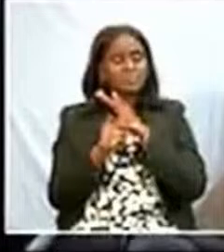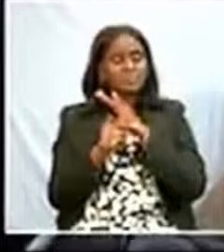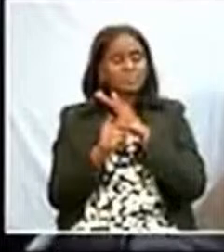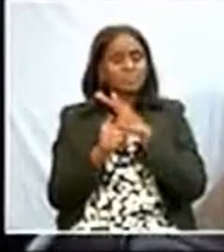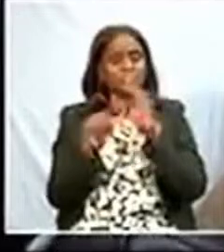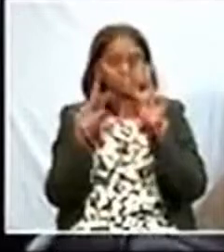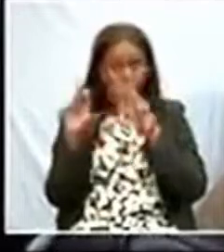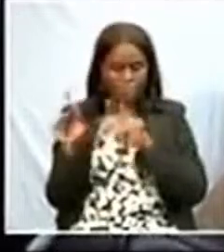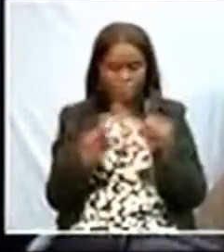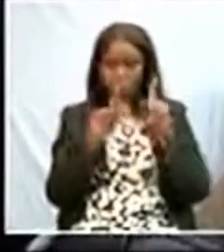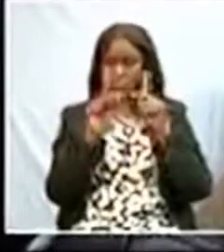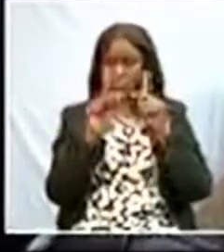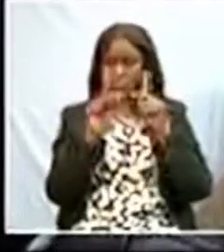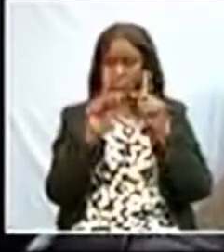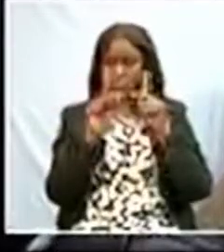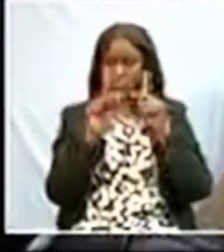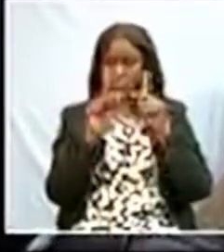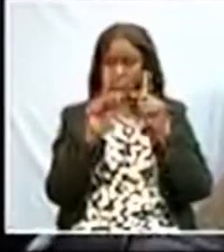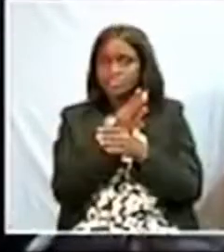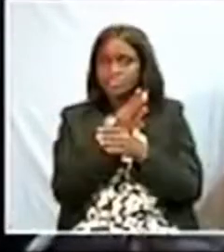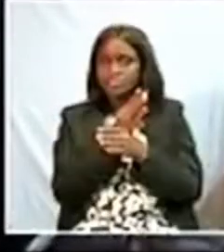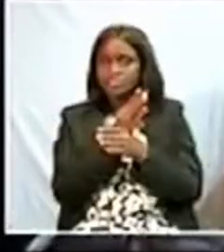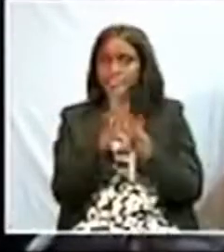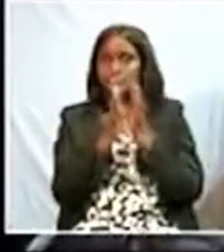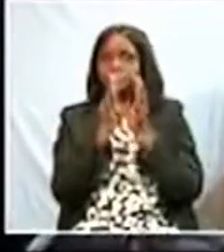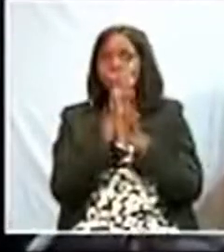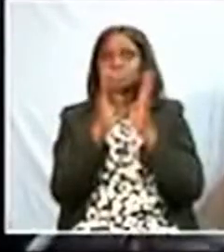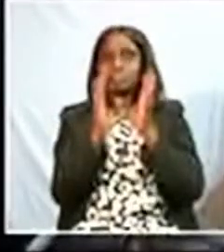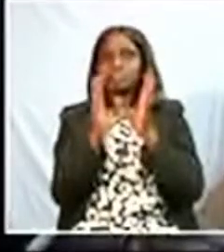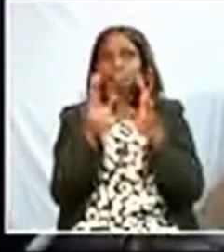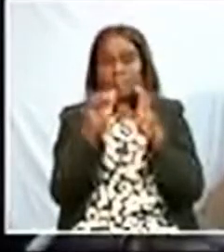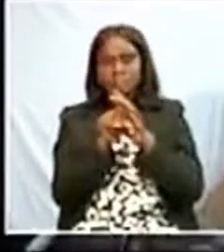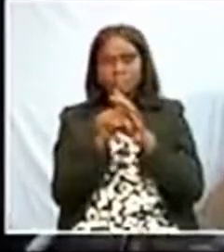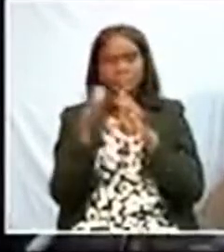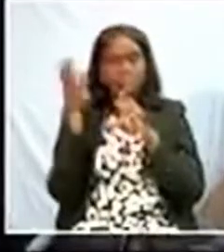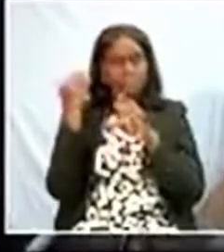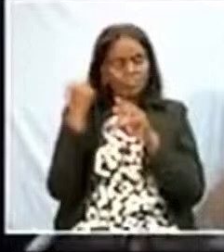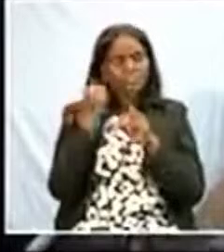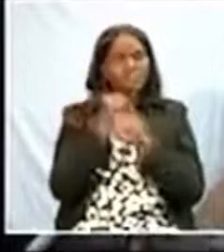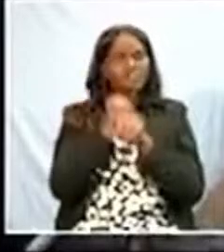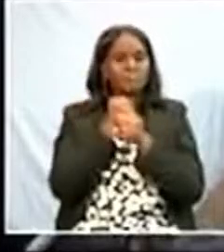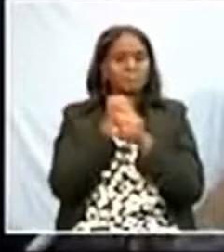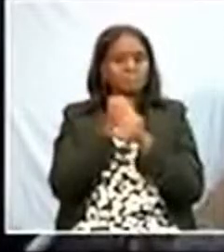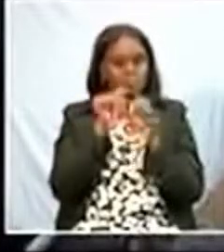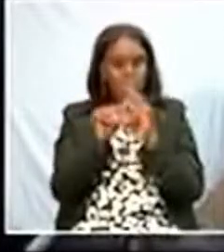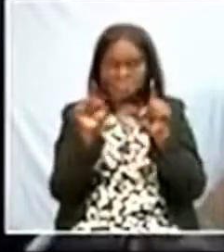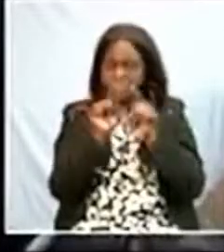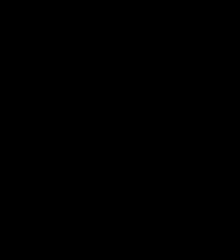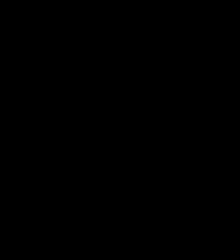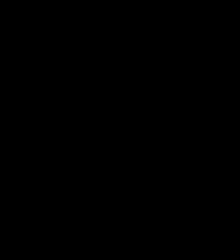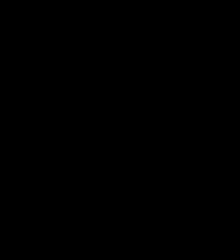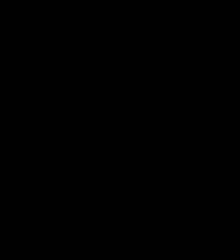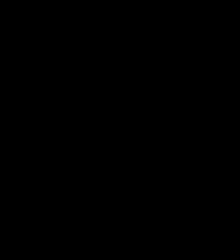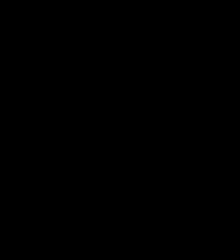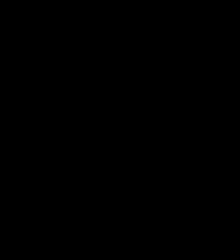the performance of this contractor in past works, in similar works